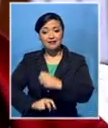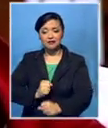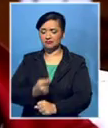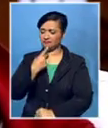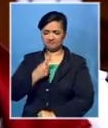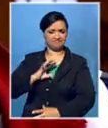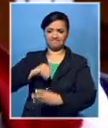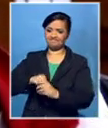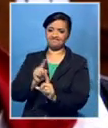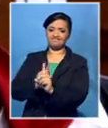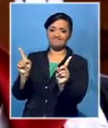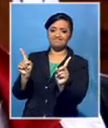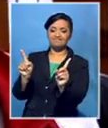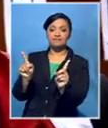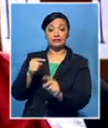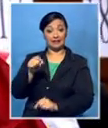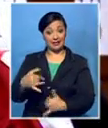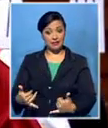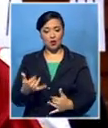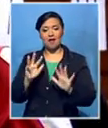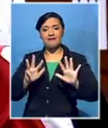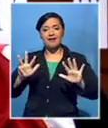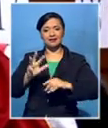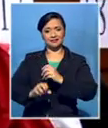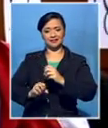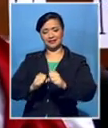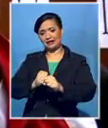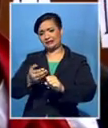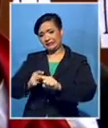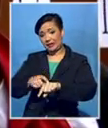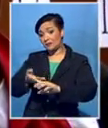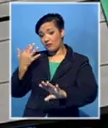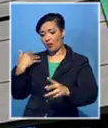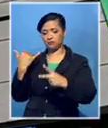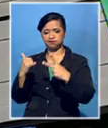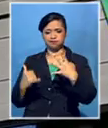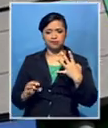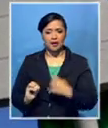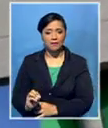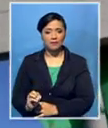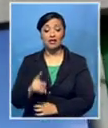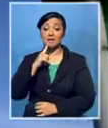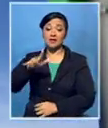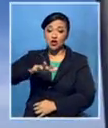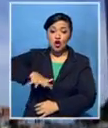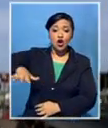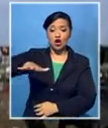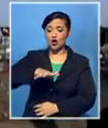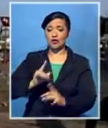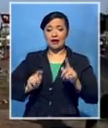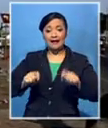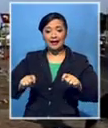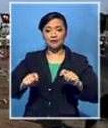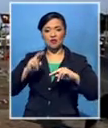denied involvement in the crimes. He has 19 previous convictions. Thomas is believed to have terrorized the Cape Flats community of